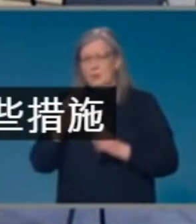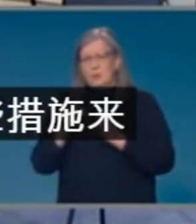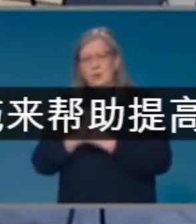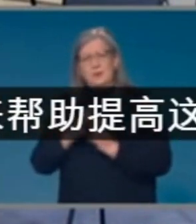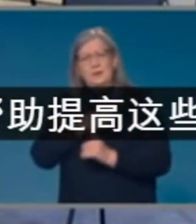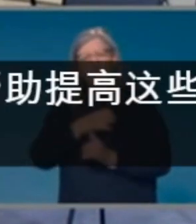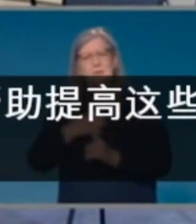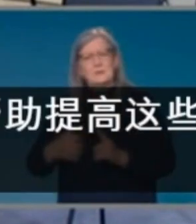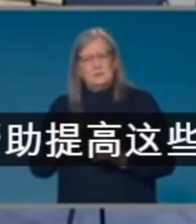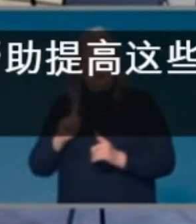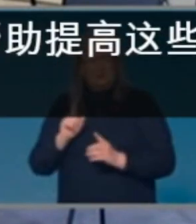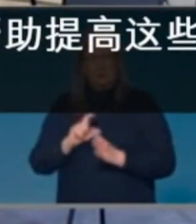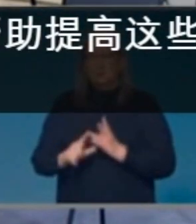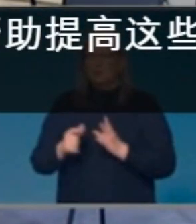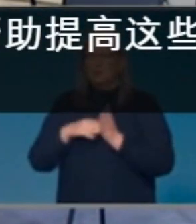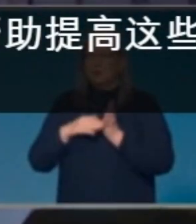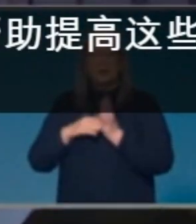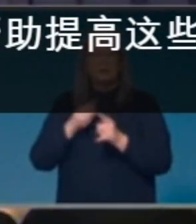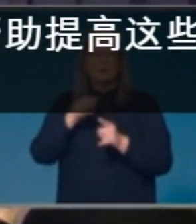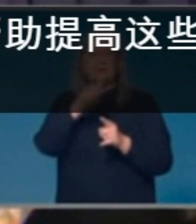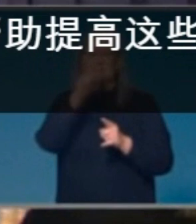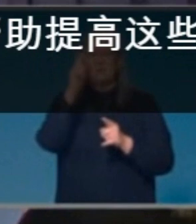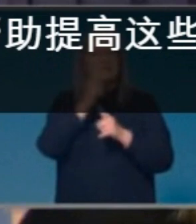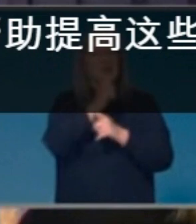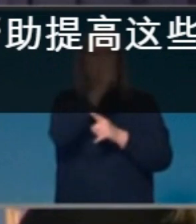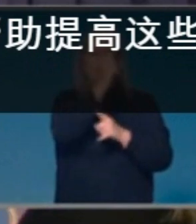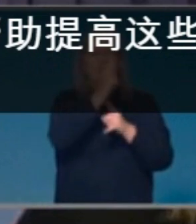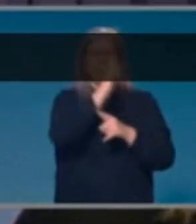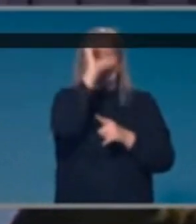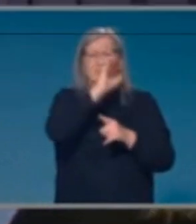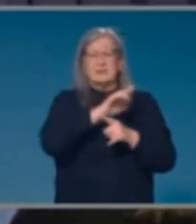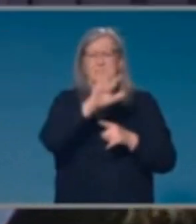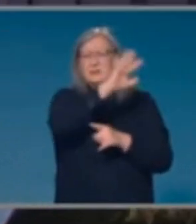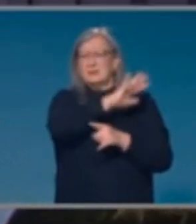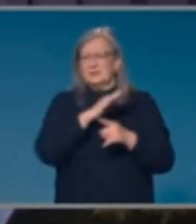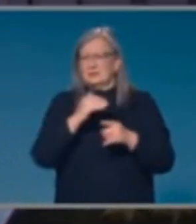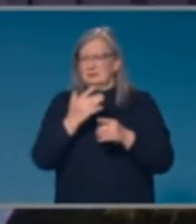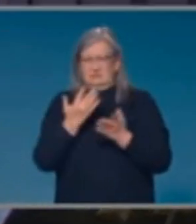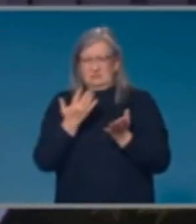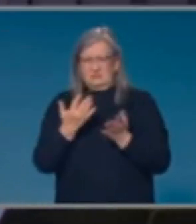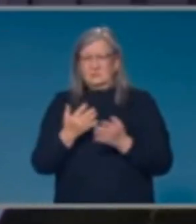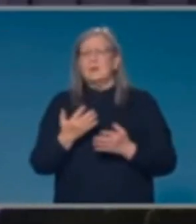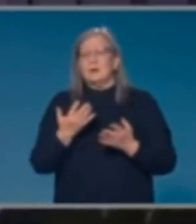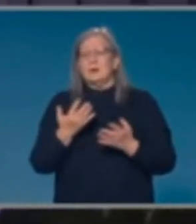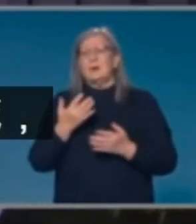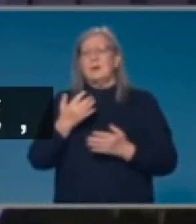up? And perhaps for Professor Kelly, you spoke then about public health and social measures that we've relied on throughout the